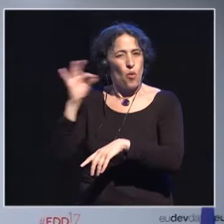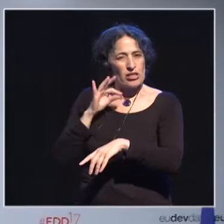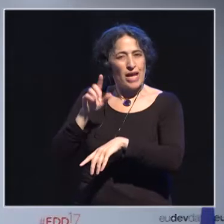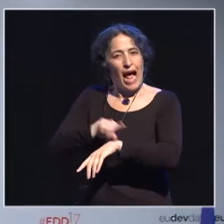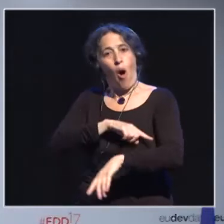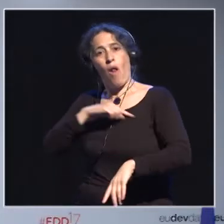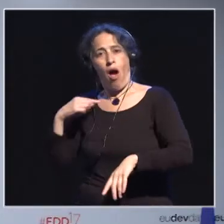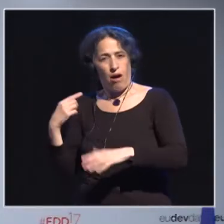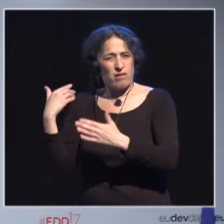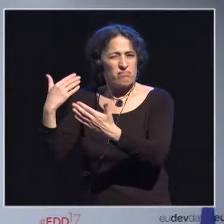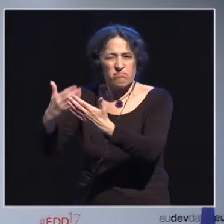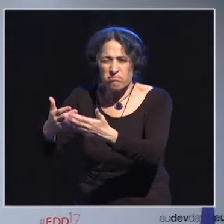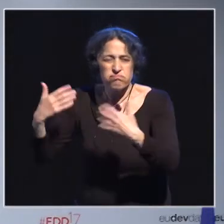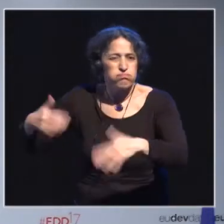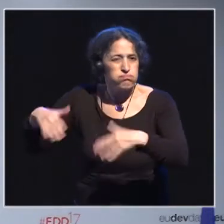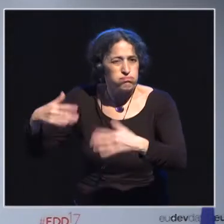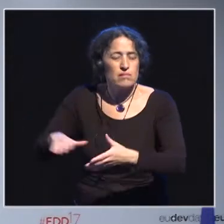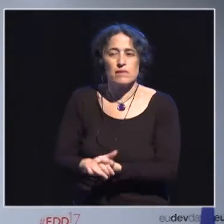this question.